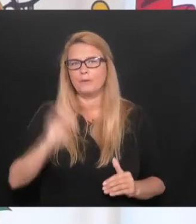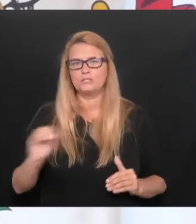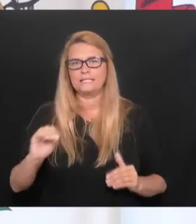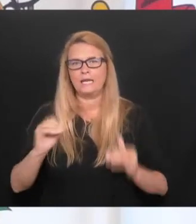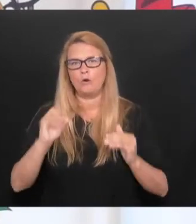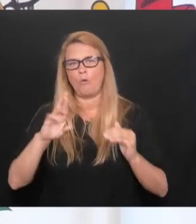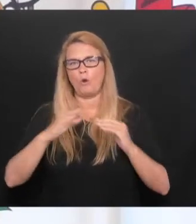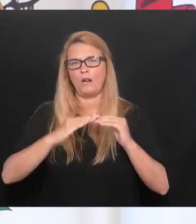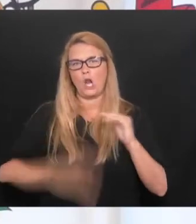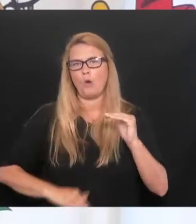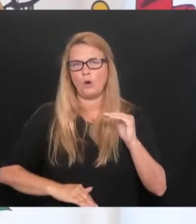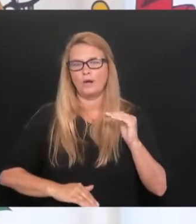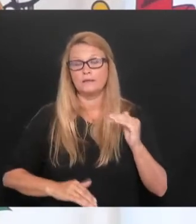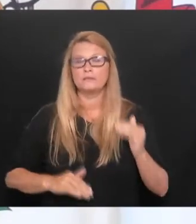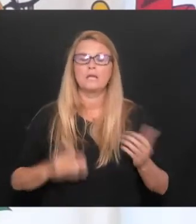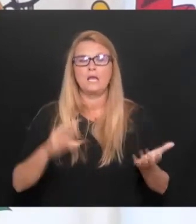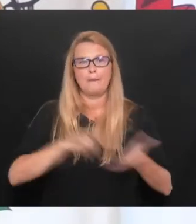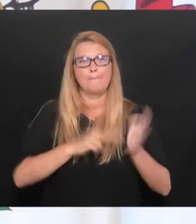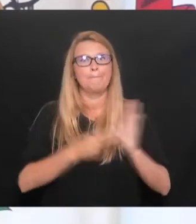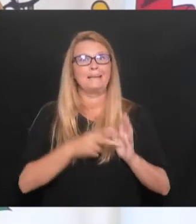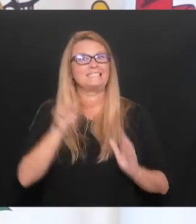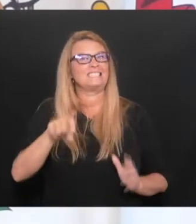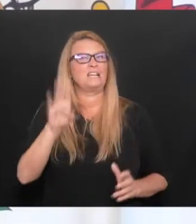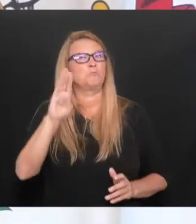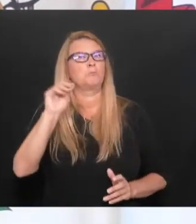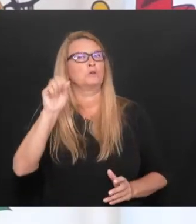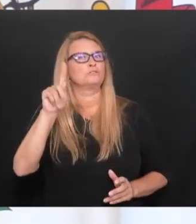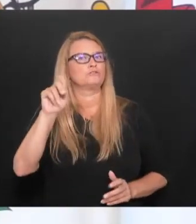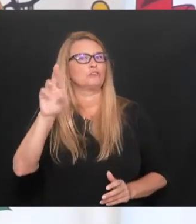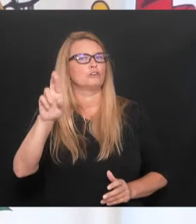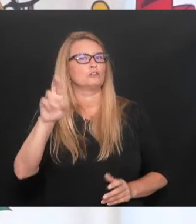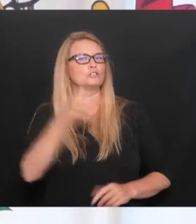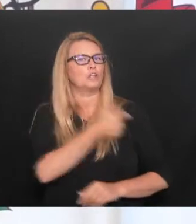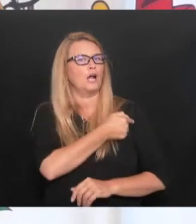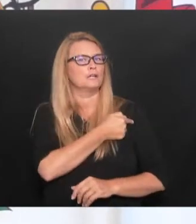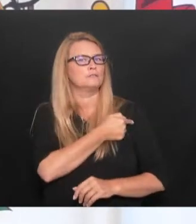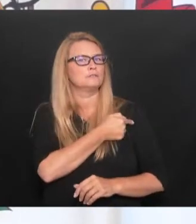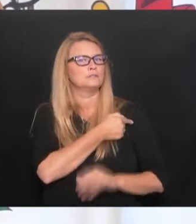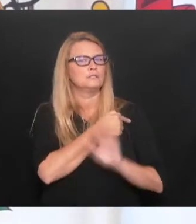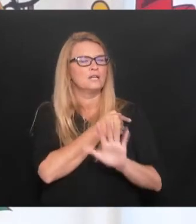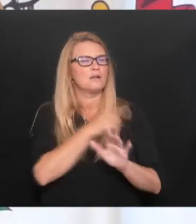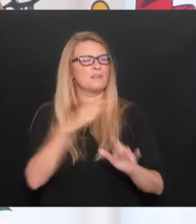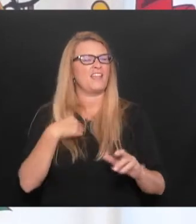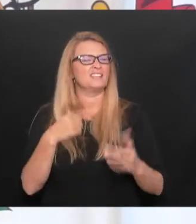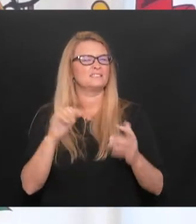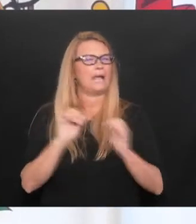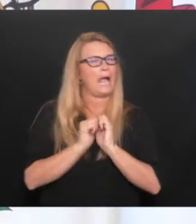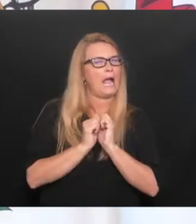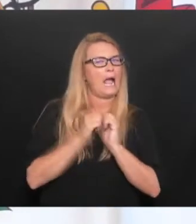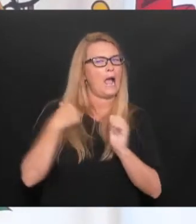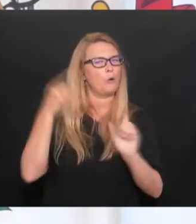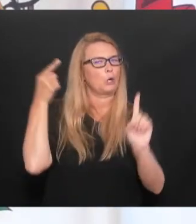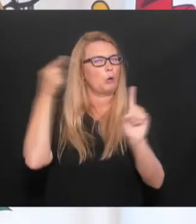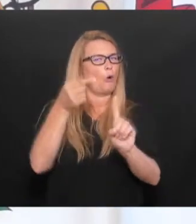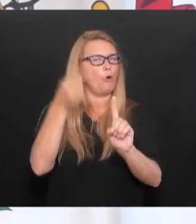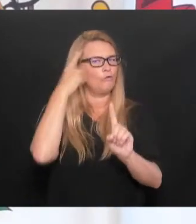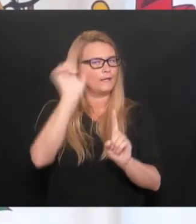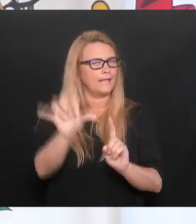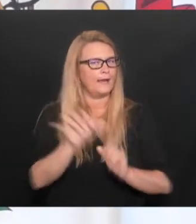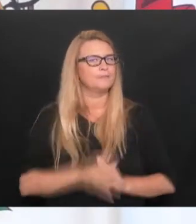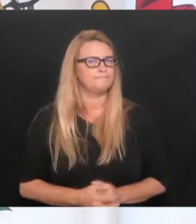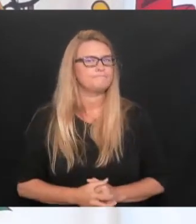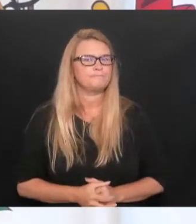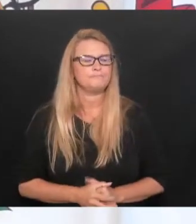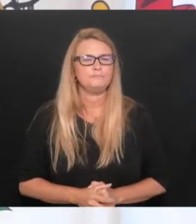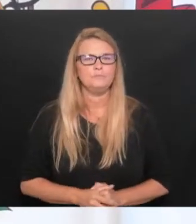lower, then you need a booster shot. But that's what we're working on right now. And like I said, West